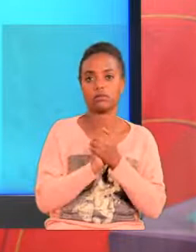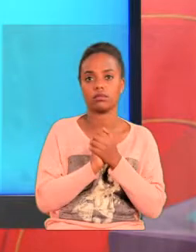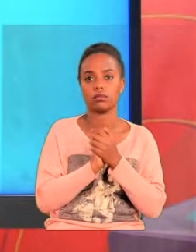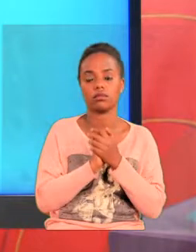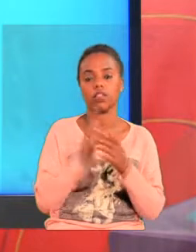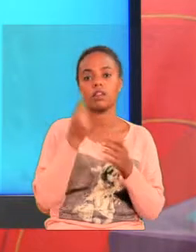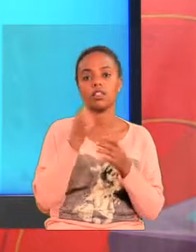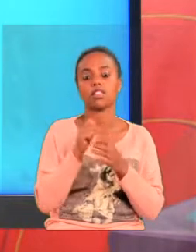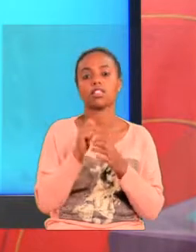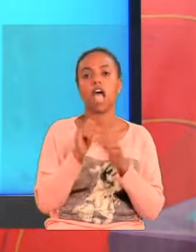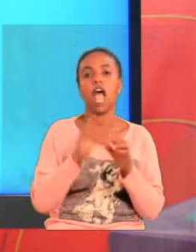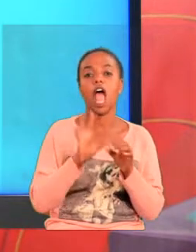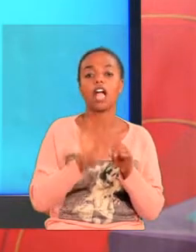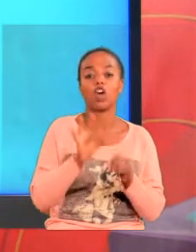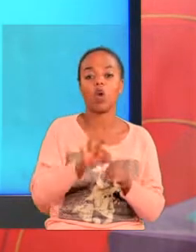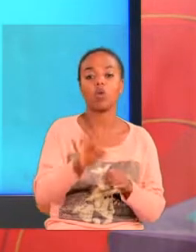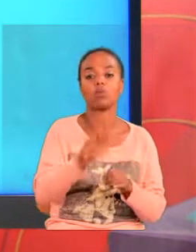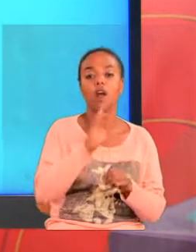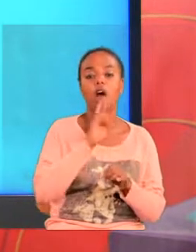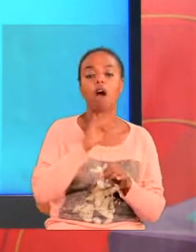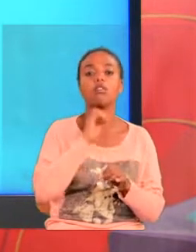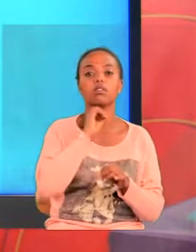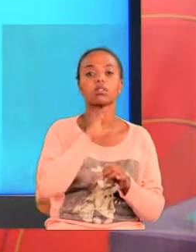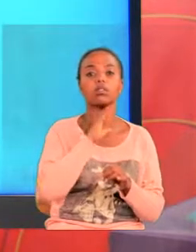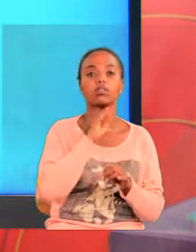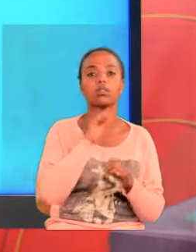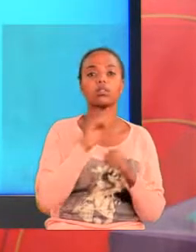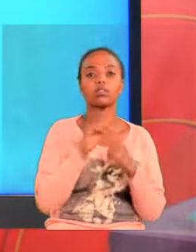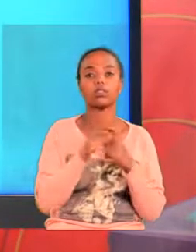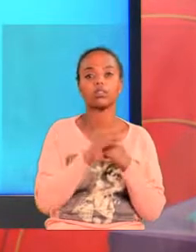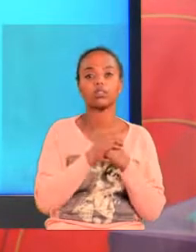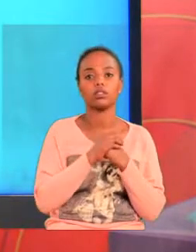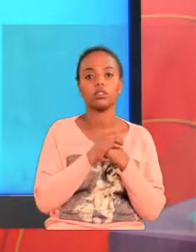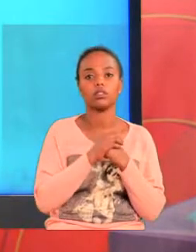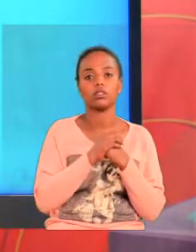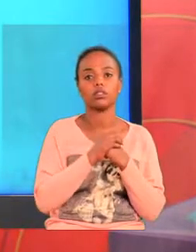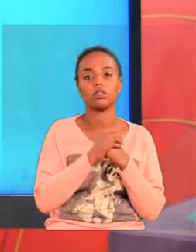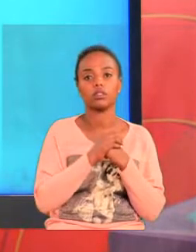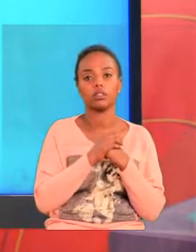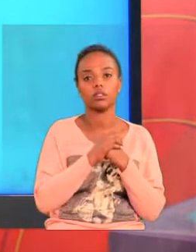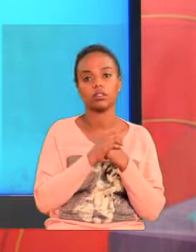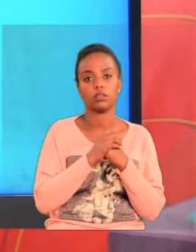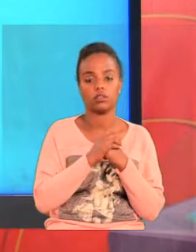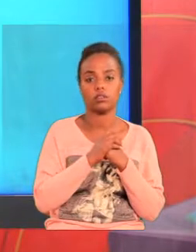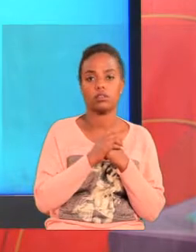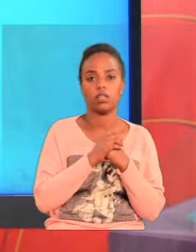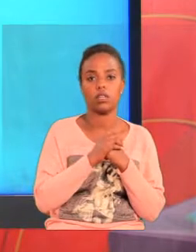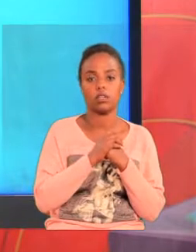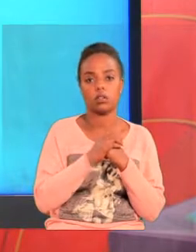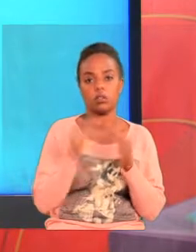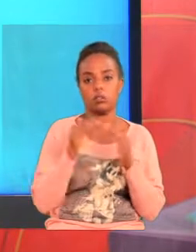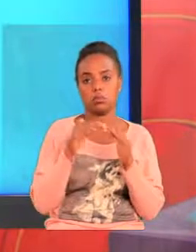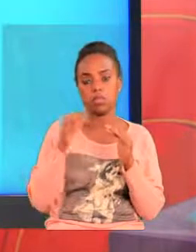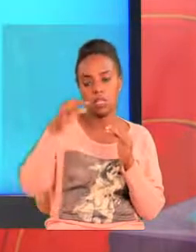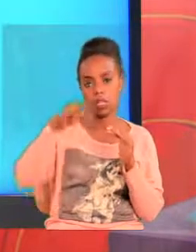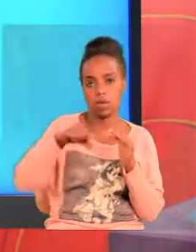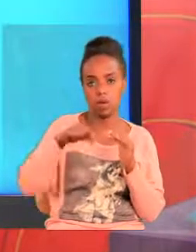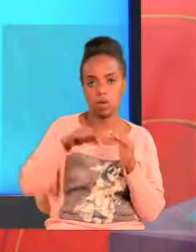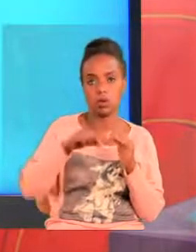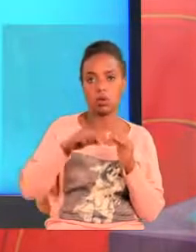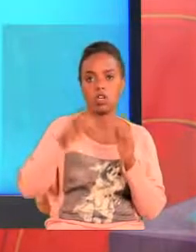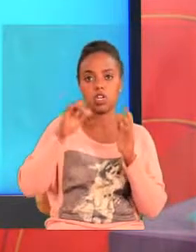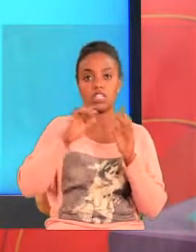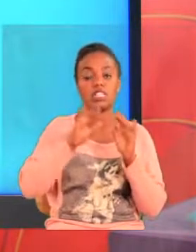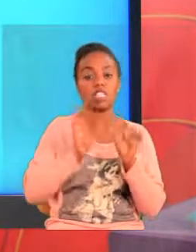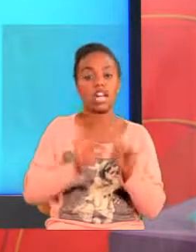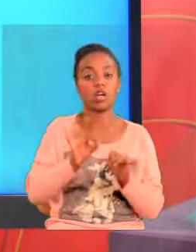the crops are ruined. The crops are ruined, it's Q. Negation of P implies Q. The crops are